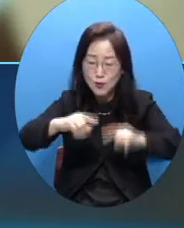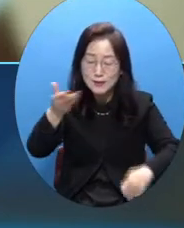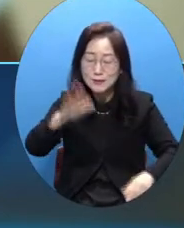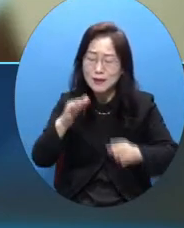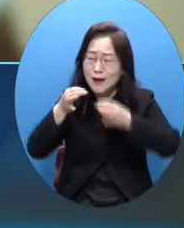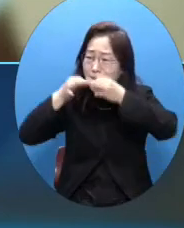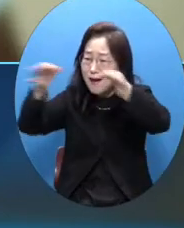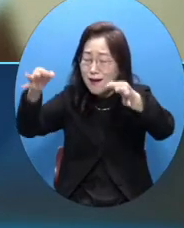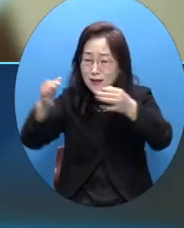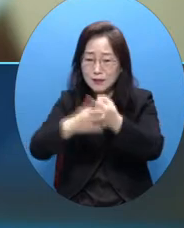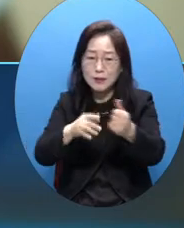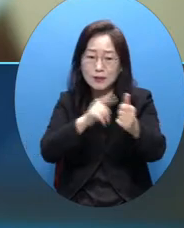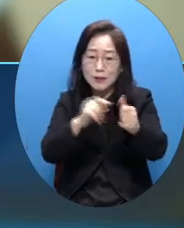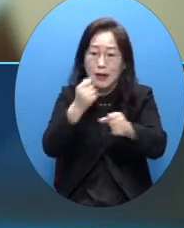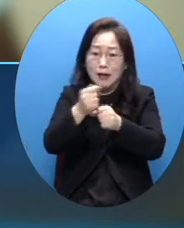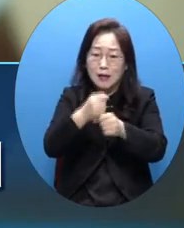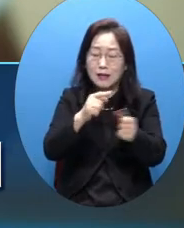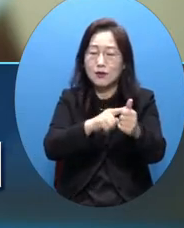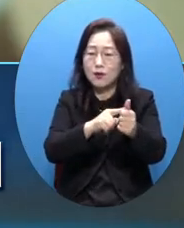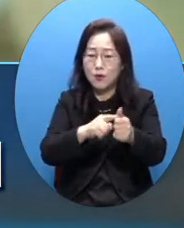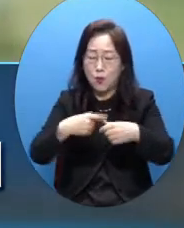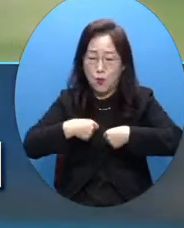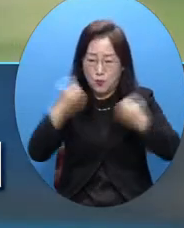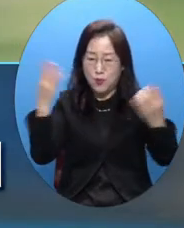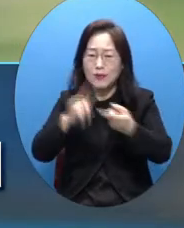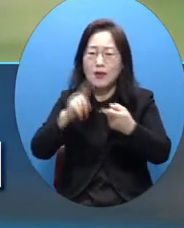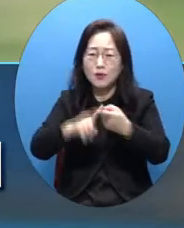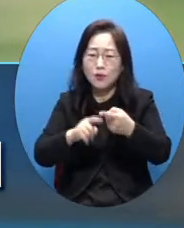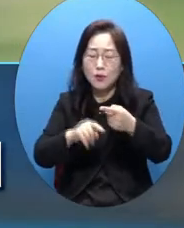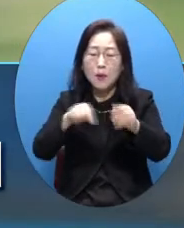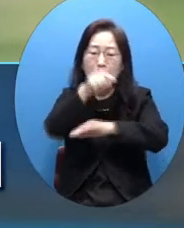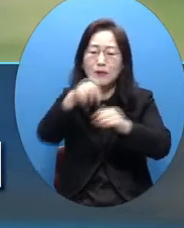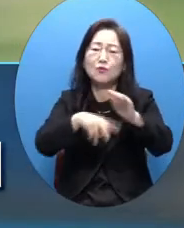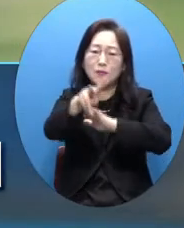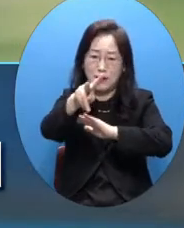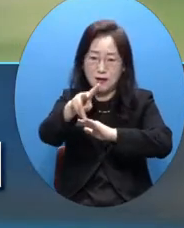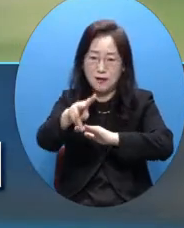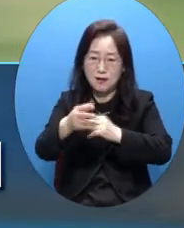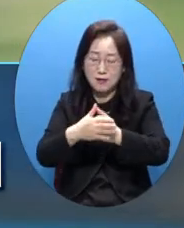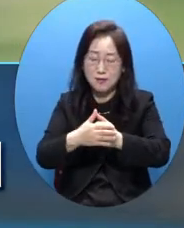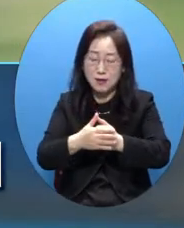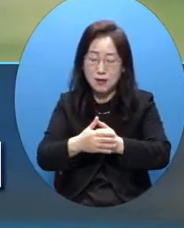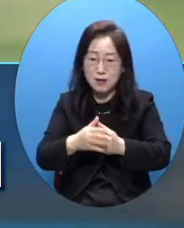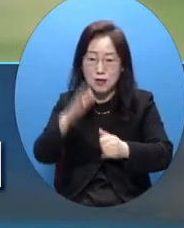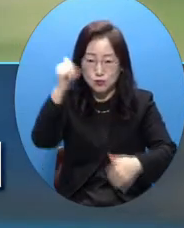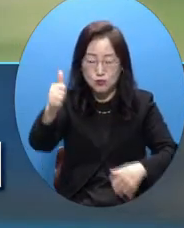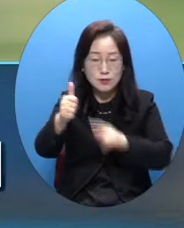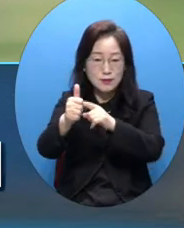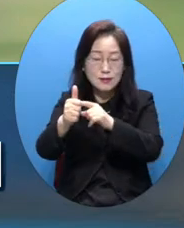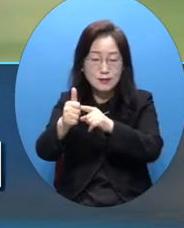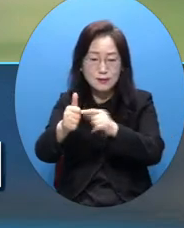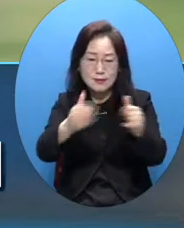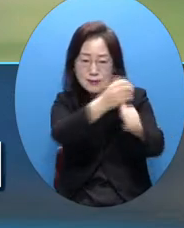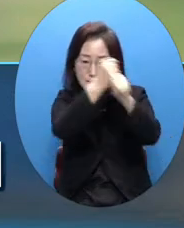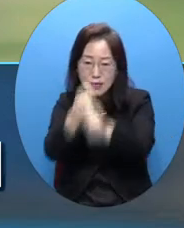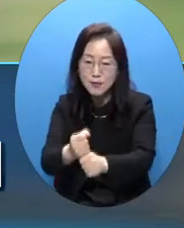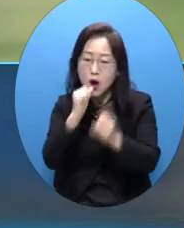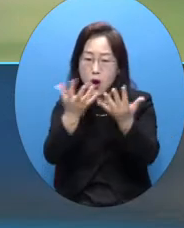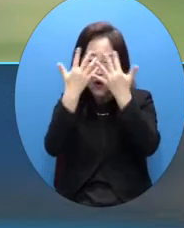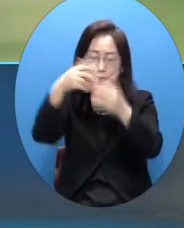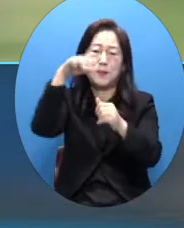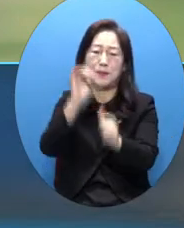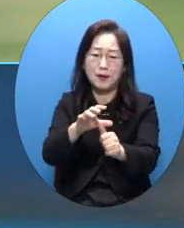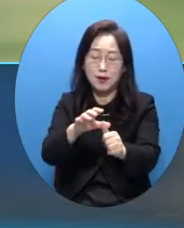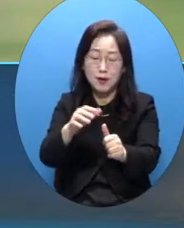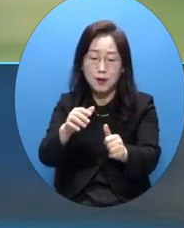that Hebrew slave you brought us came to me and makes sport of me but as soon as I screamed for help he lift his cloak beside me and ran out of the